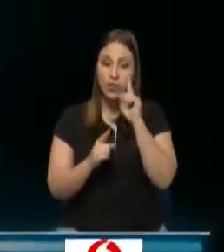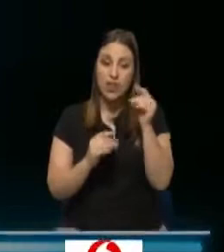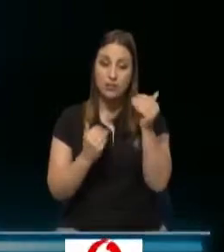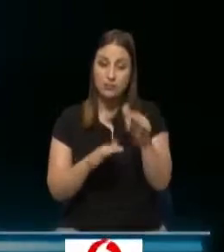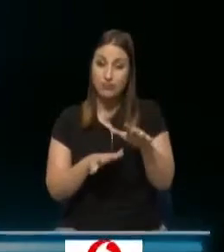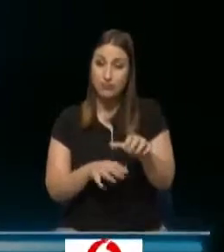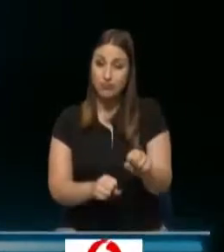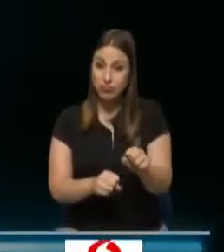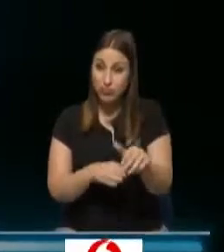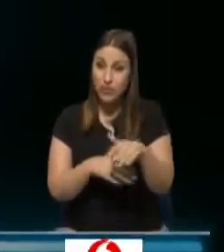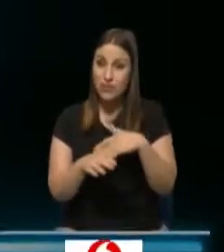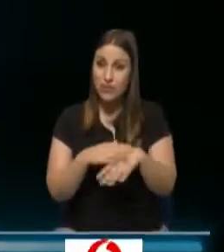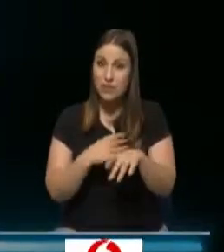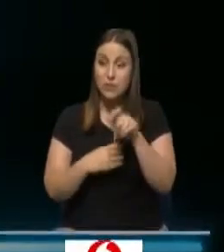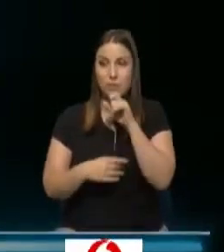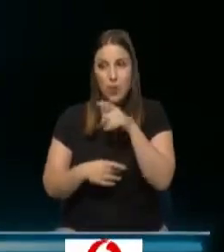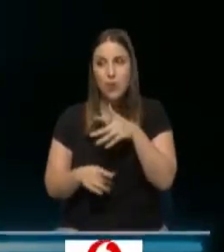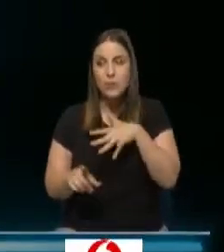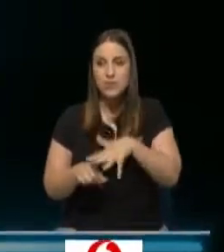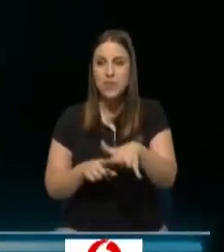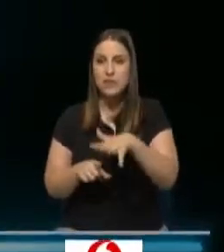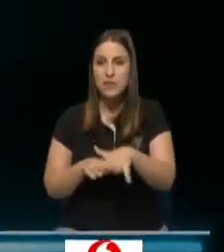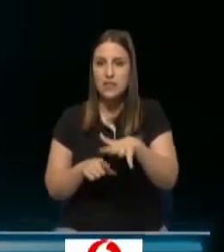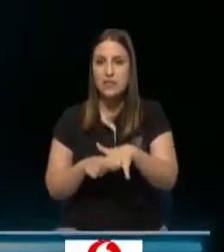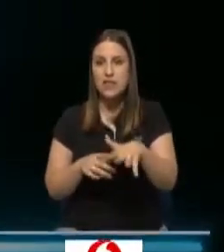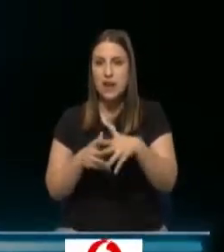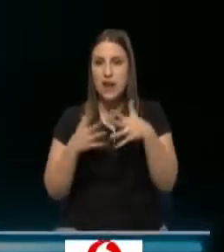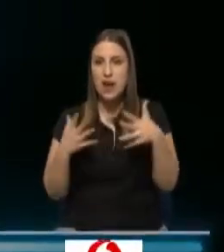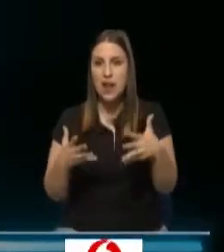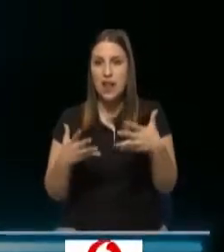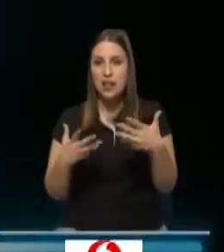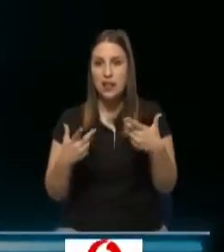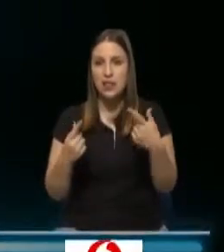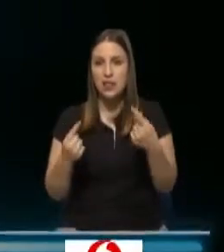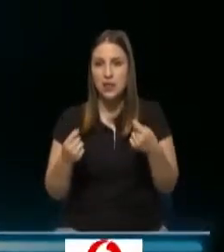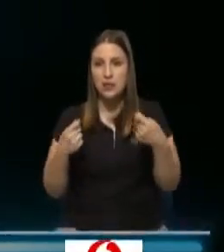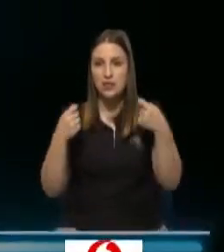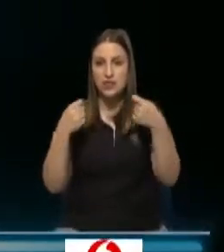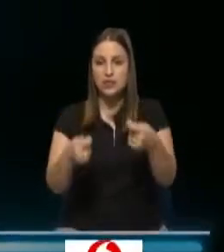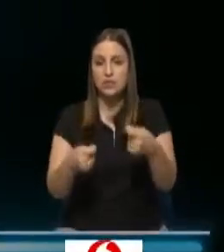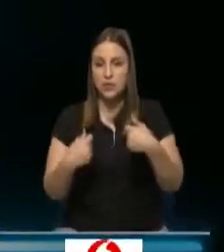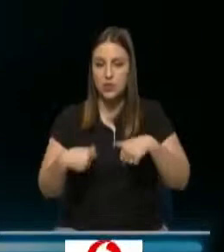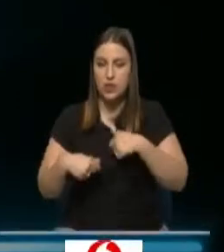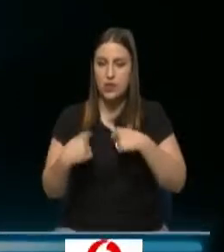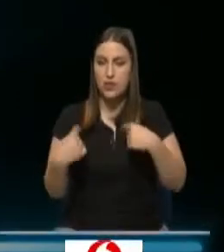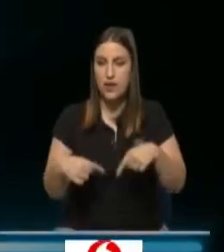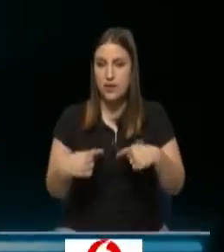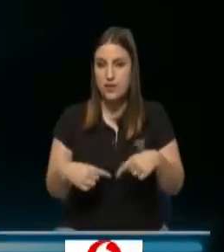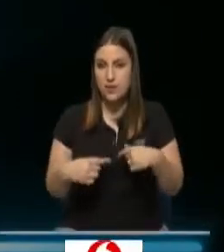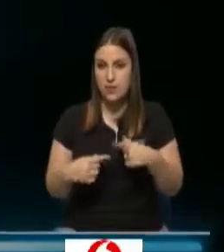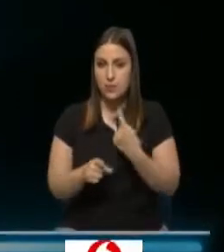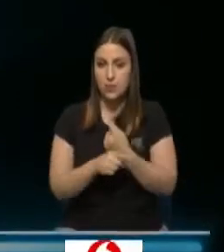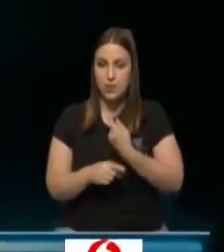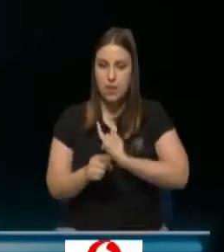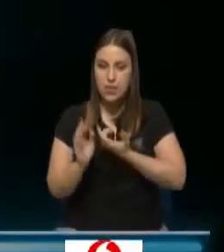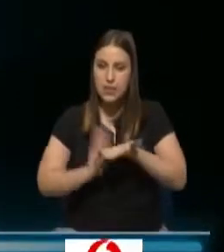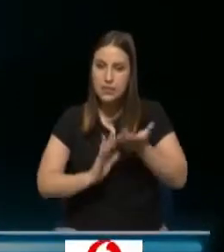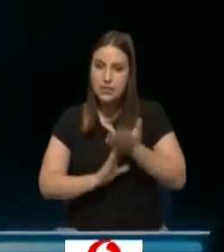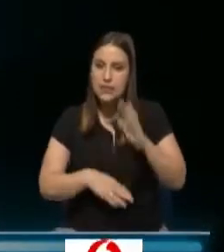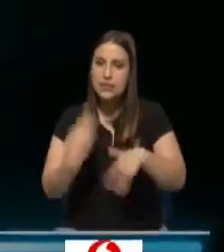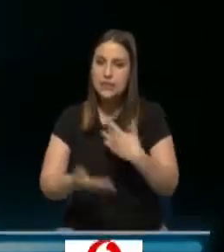best to comply with these deadlines. So there may be a greater increment in terms